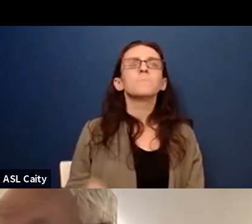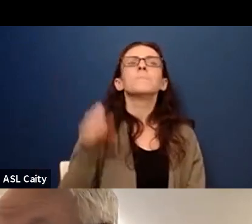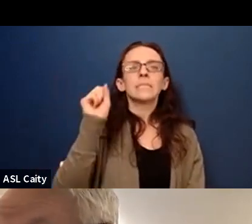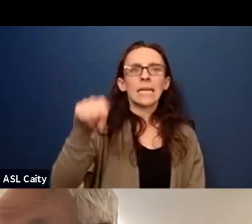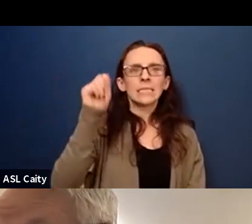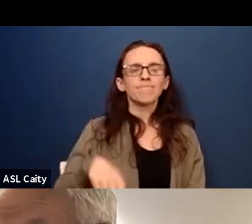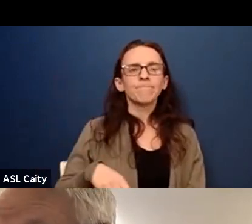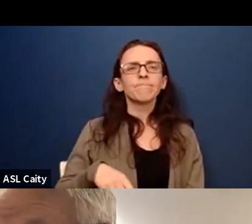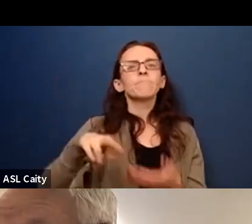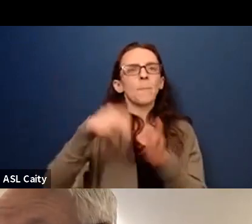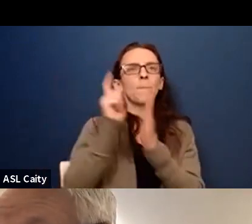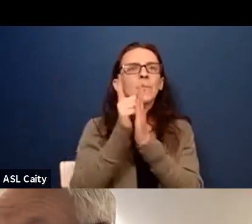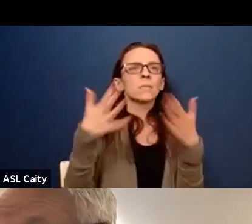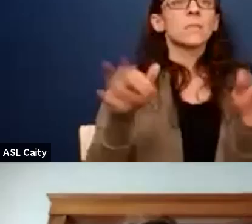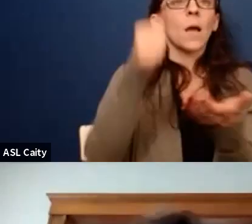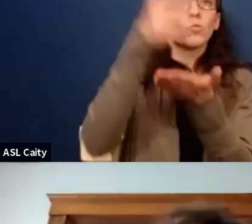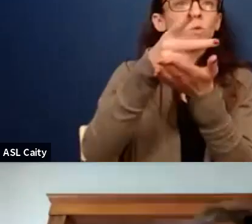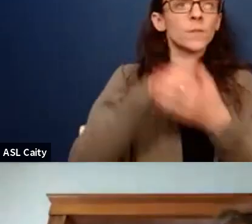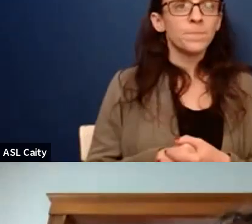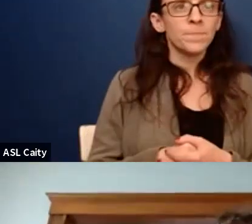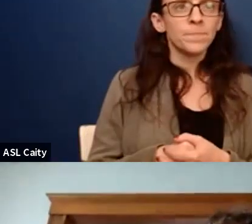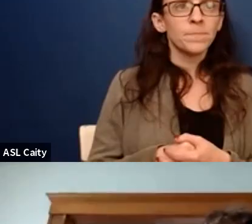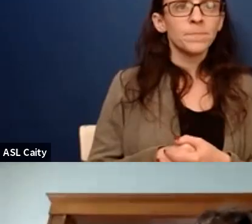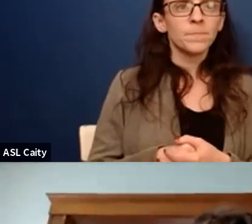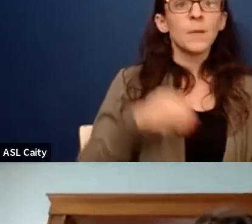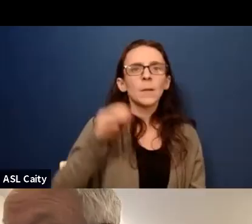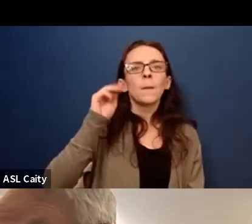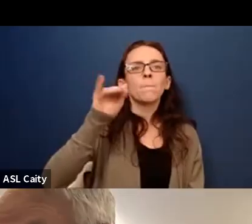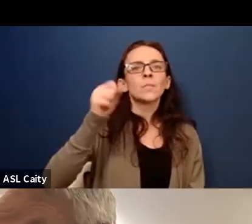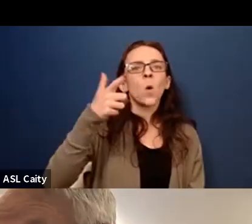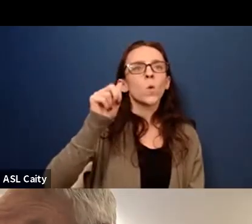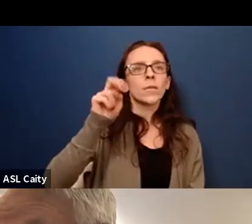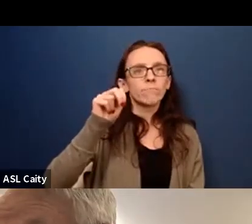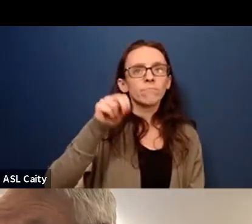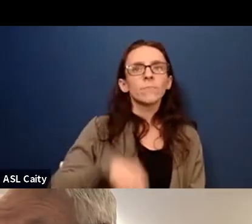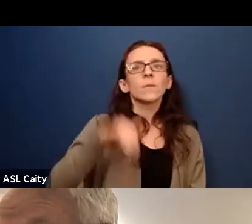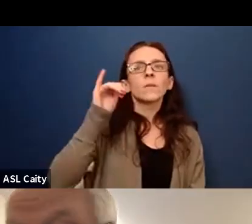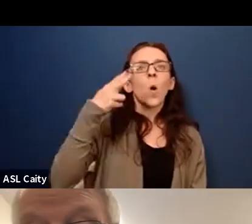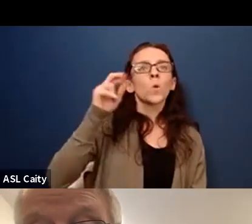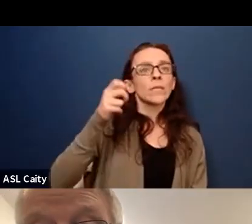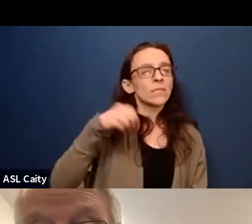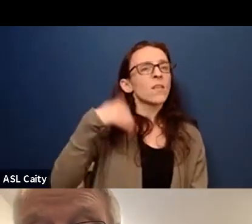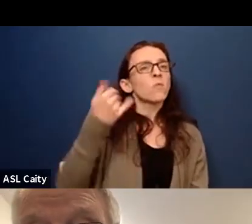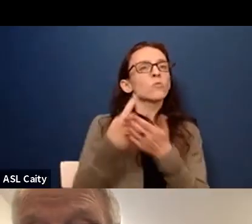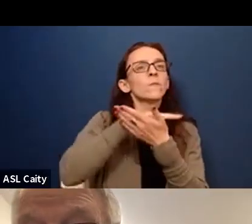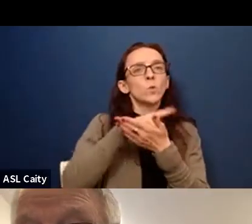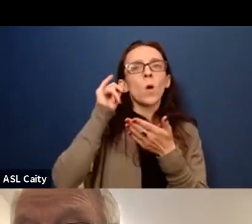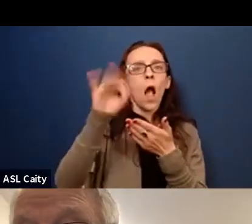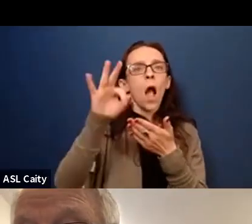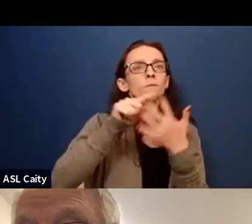the minutes are approved. Ms. Hogan, the item number 4 is a review of data and simulations